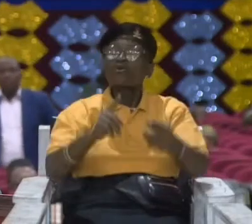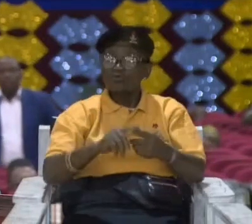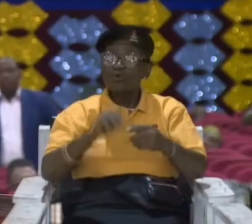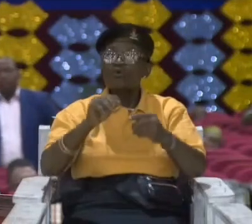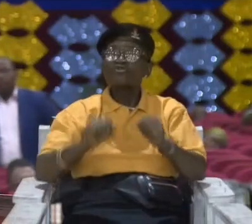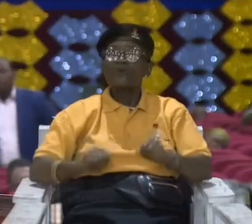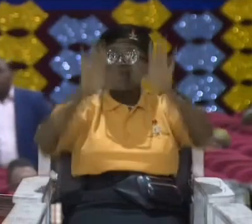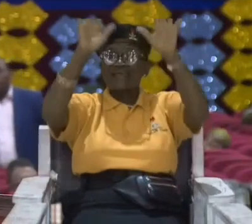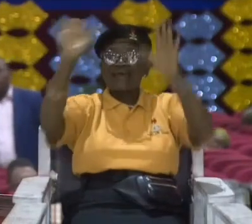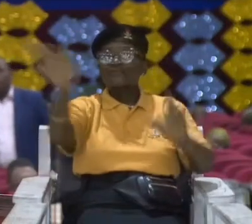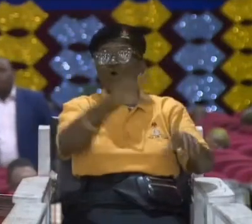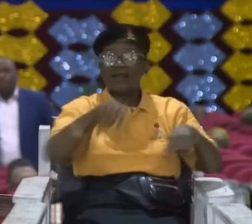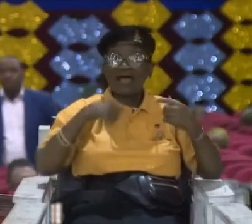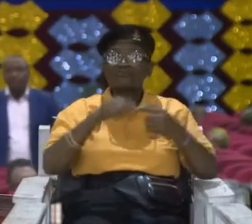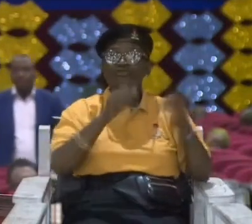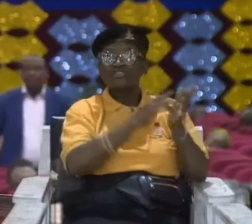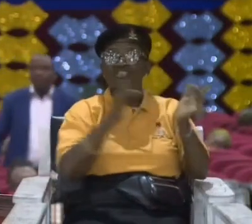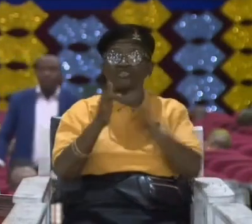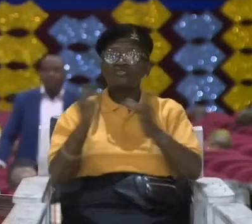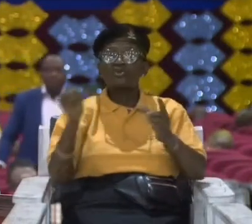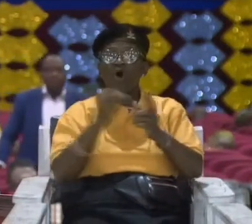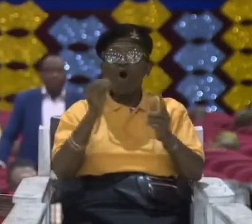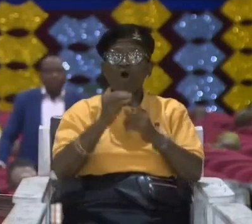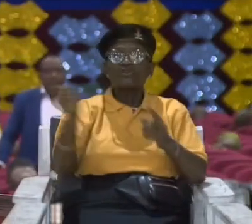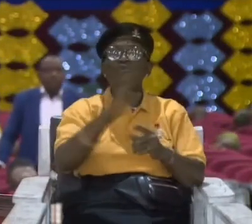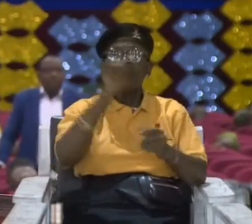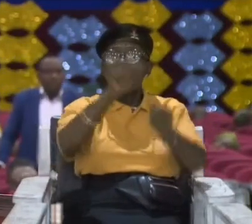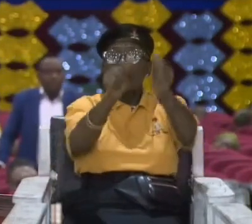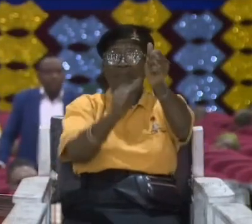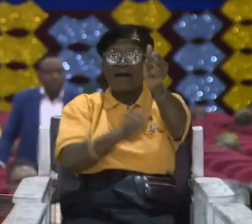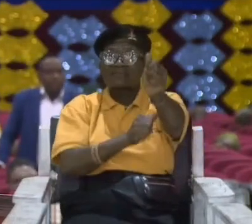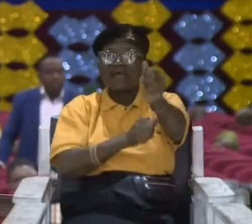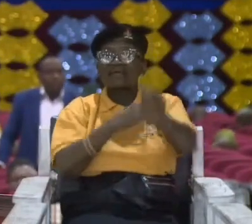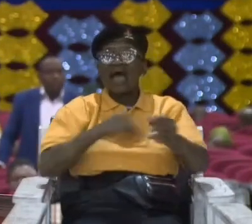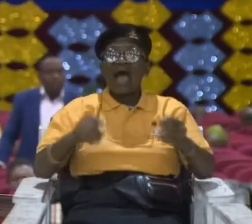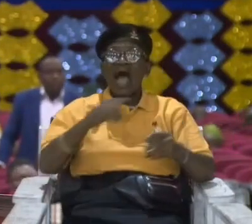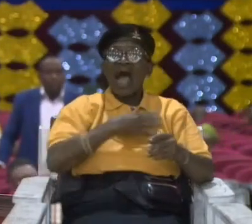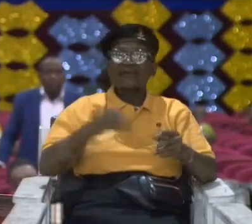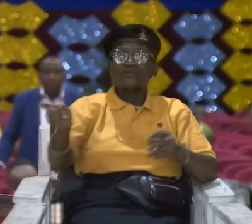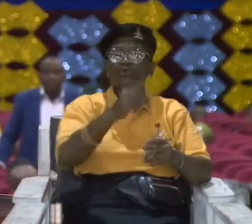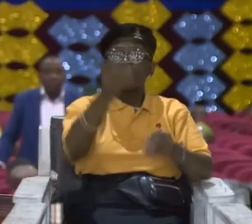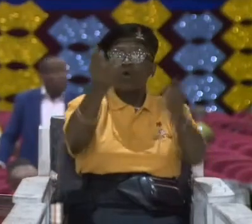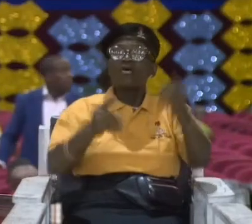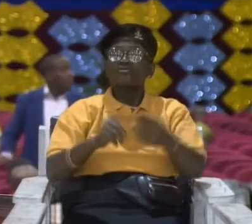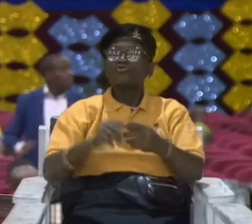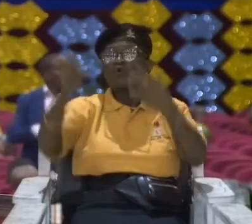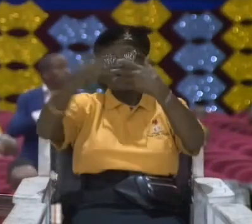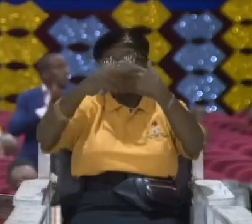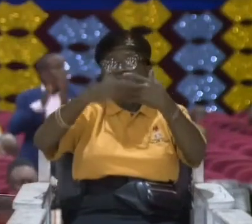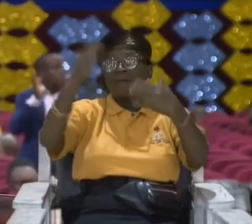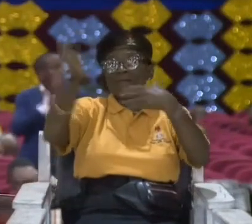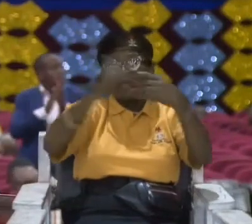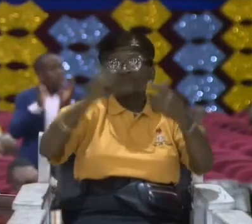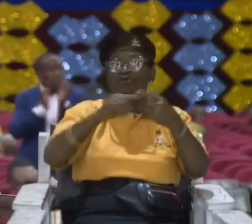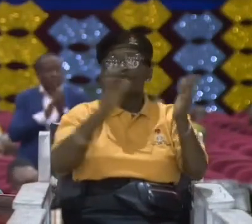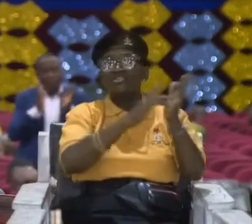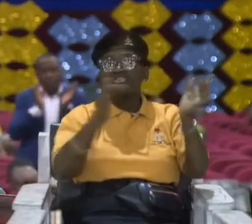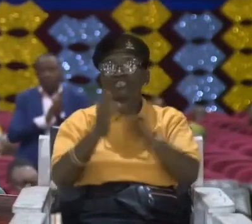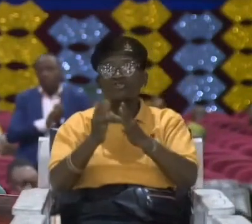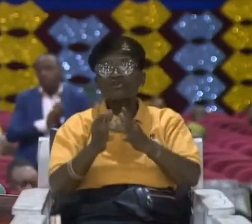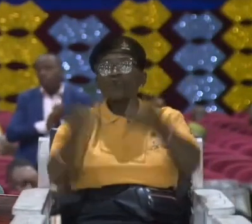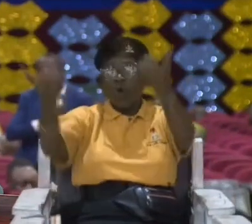to return to Jesus, come quickly before I say 5. I'm counting now.